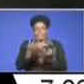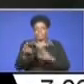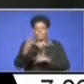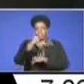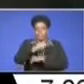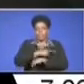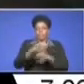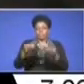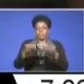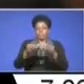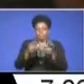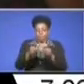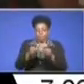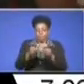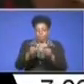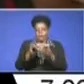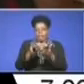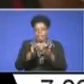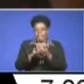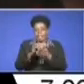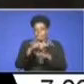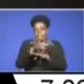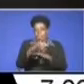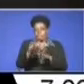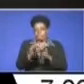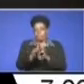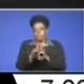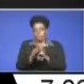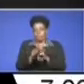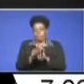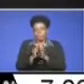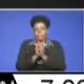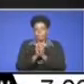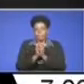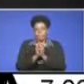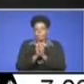is more than enforcement. I am Vaughn Albury, ZNS Network News.